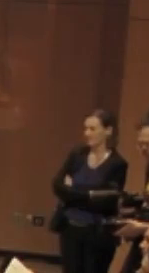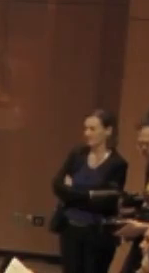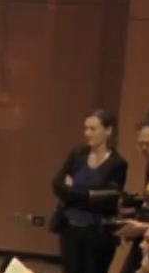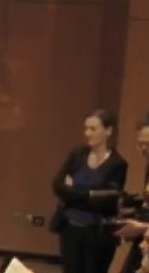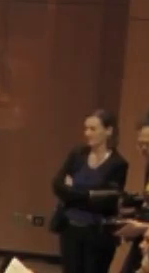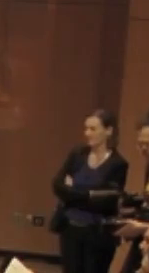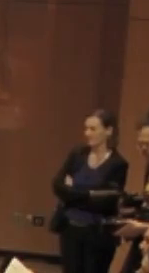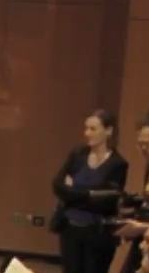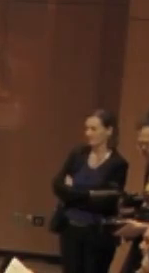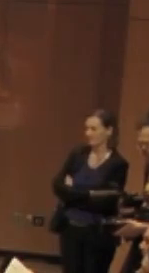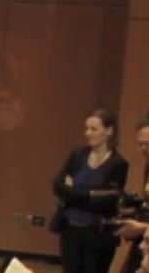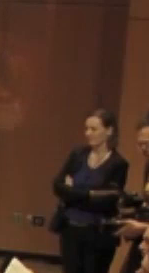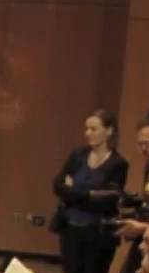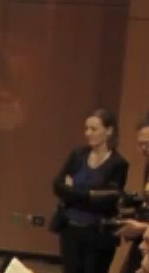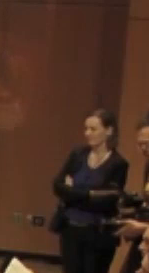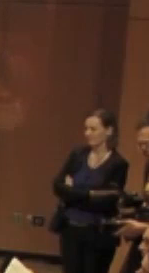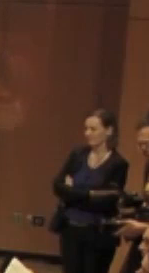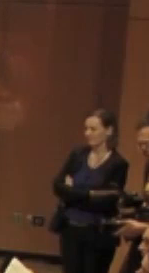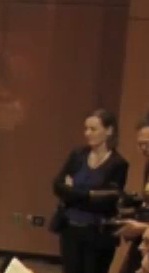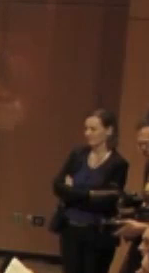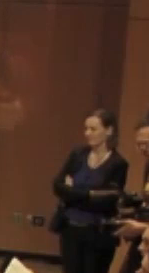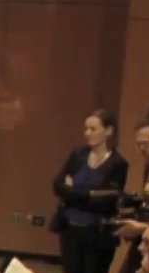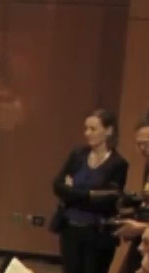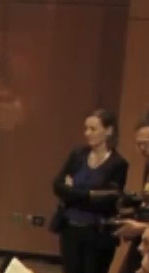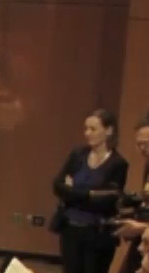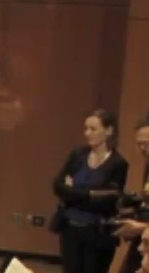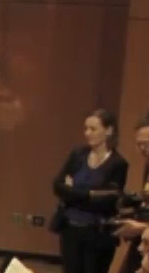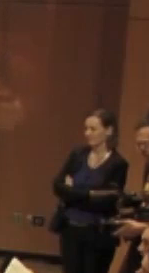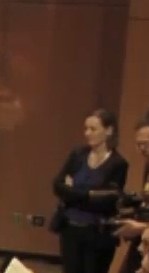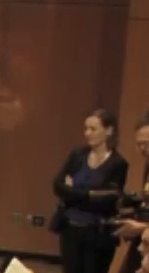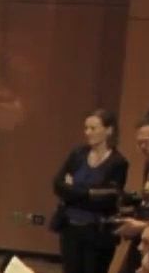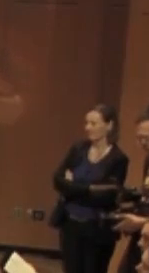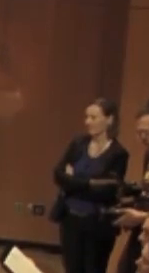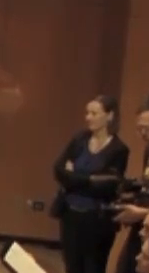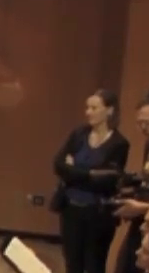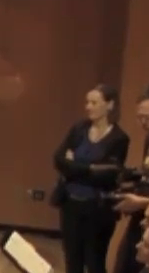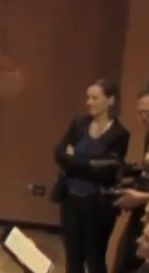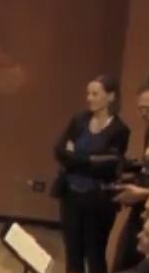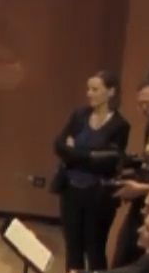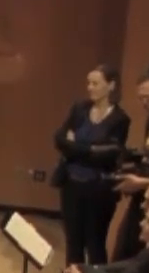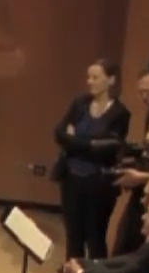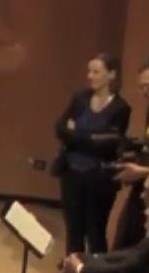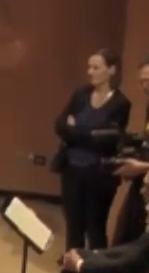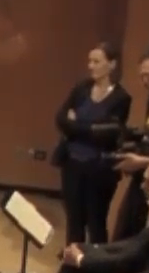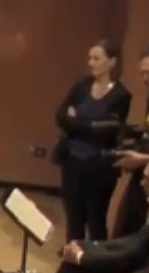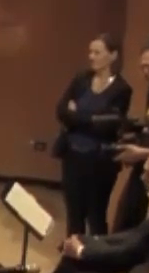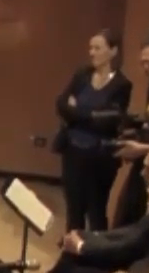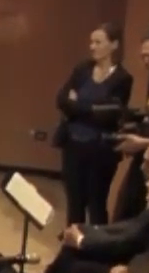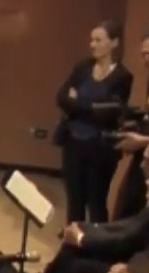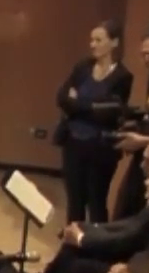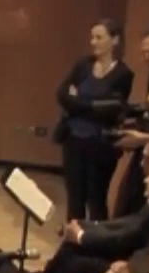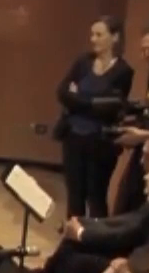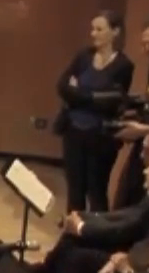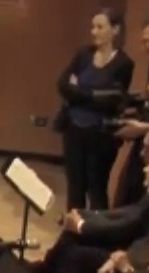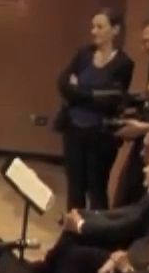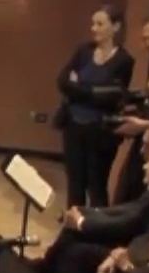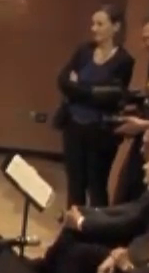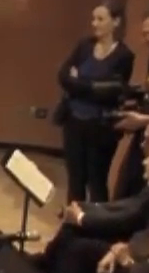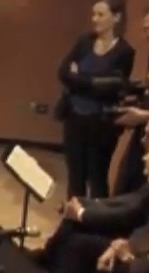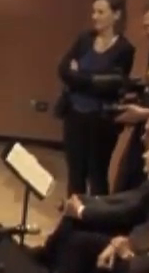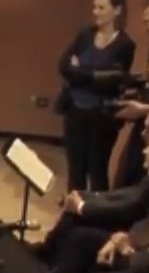Language Center has more doesn't always stay in the same place and so that might be why I